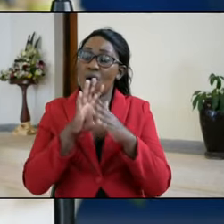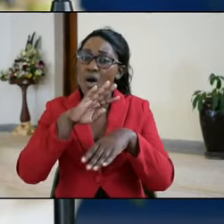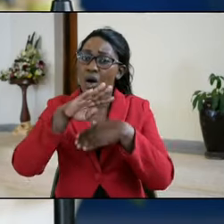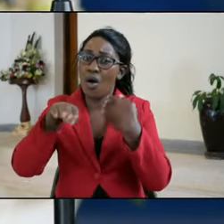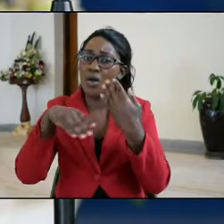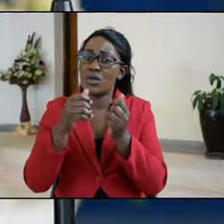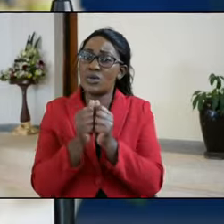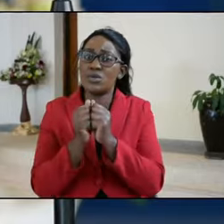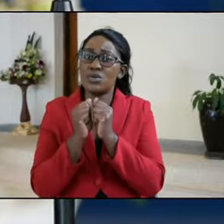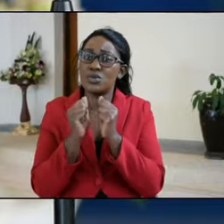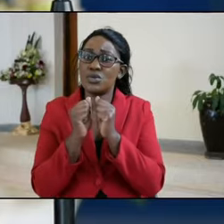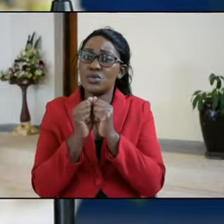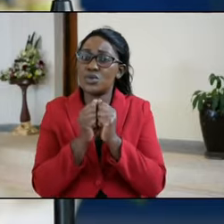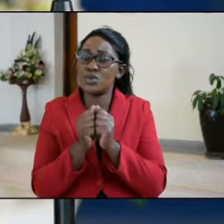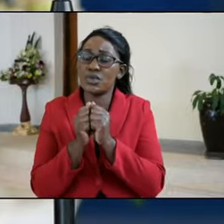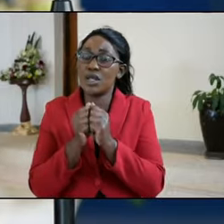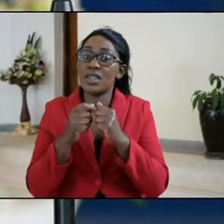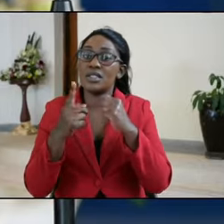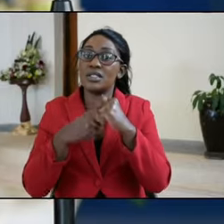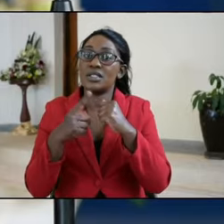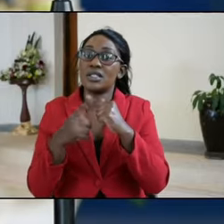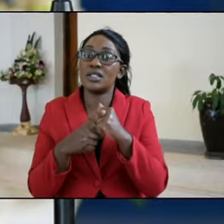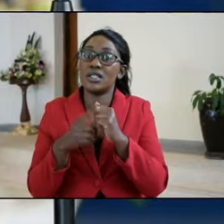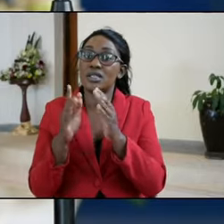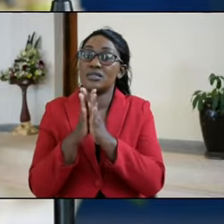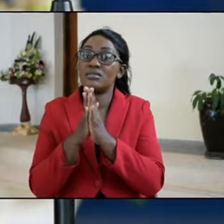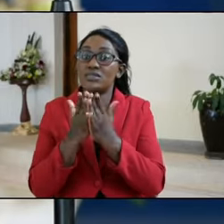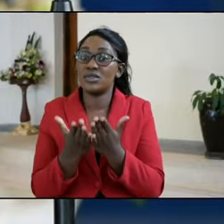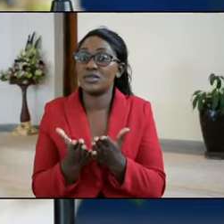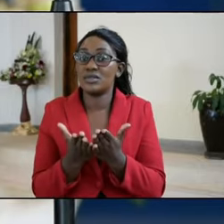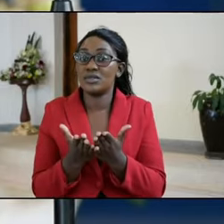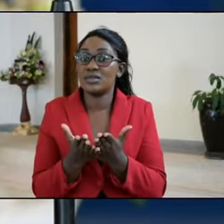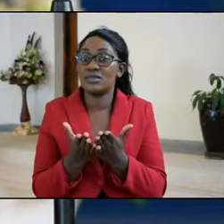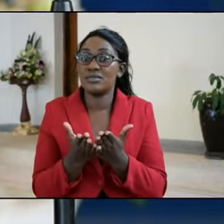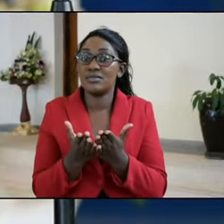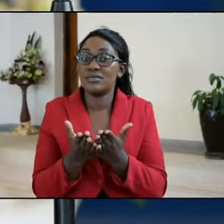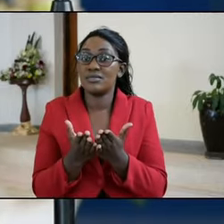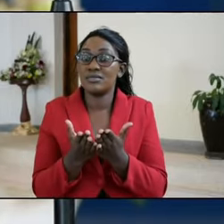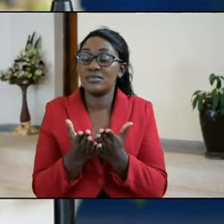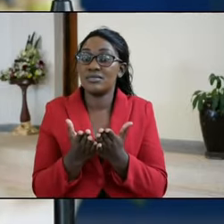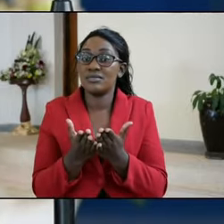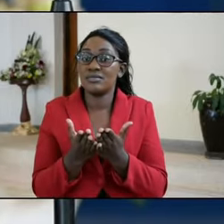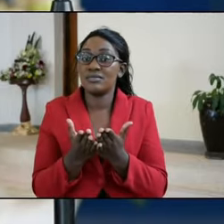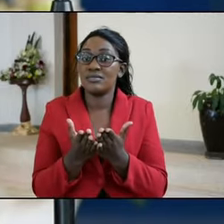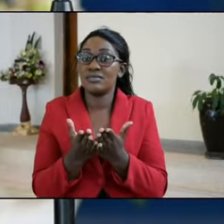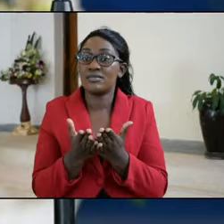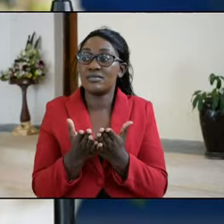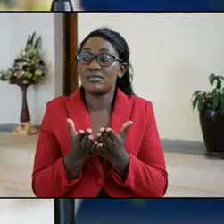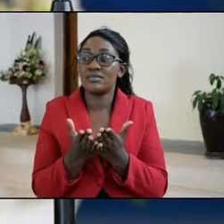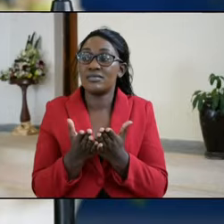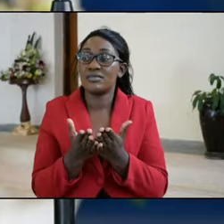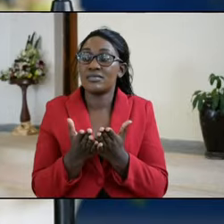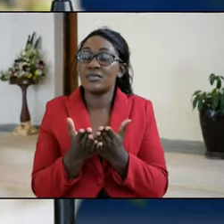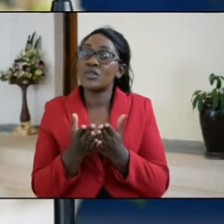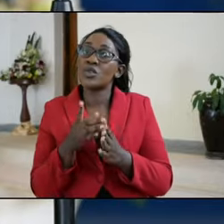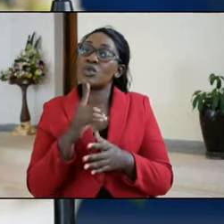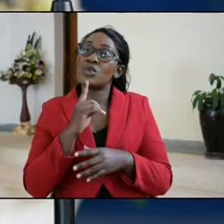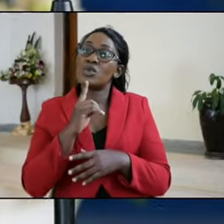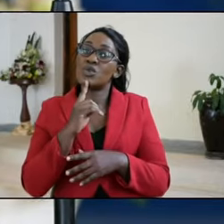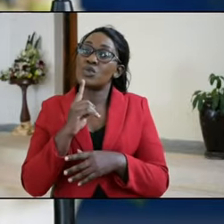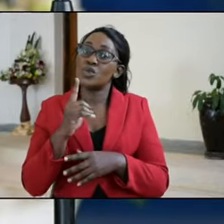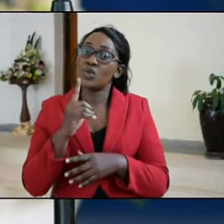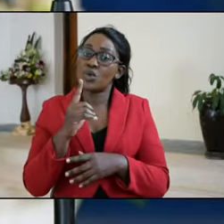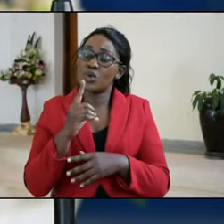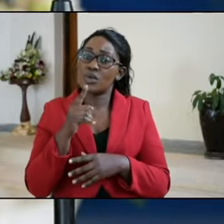So it is not, and all of it points to Christ and His ministry at the cross and salvation for mankind. So there is